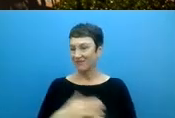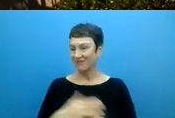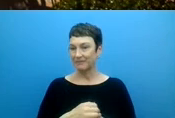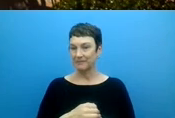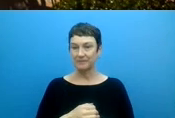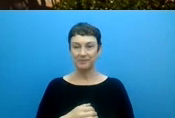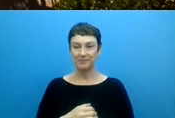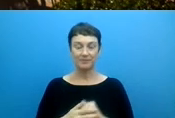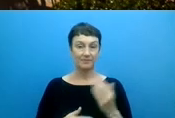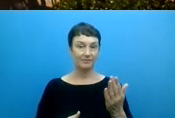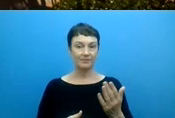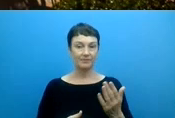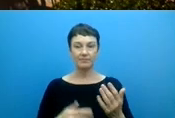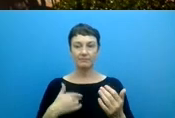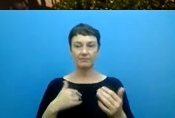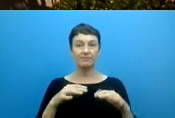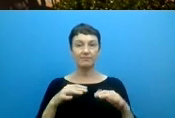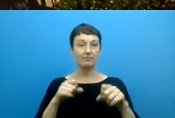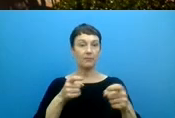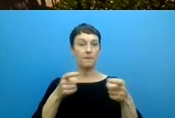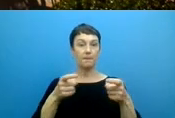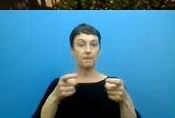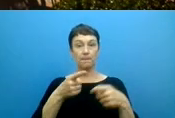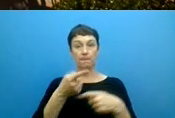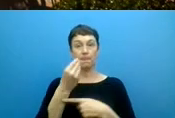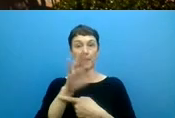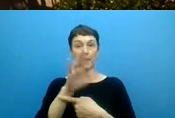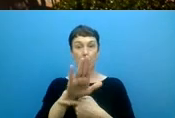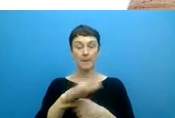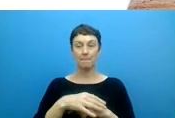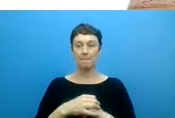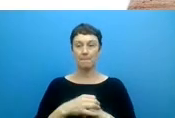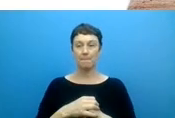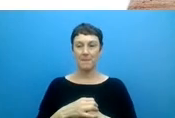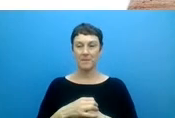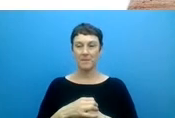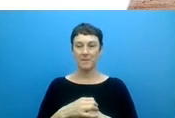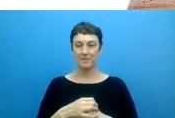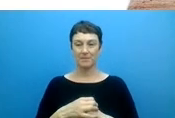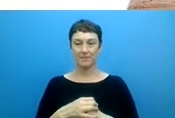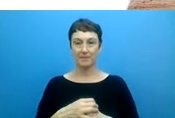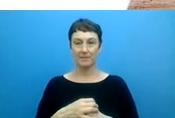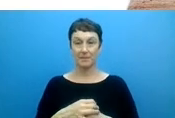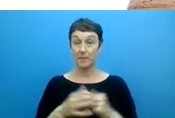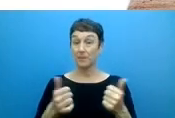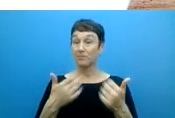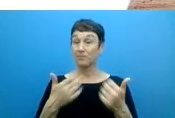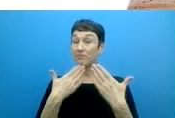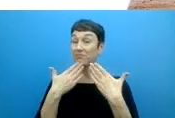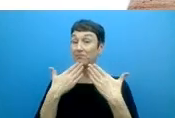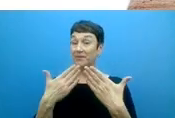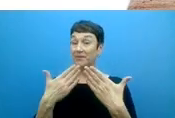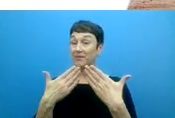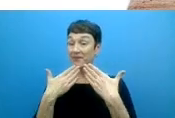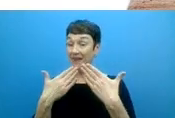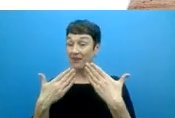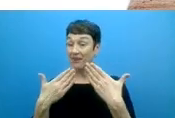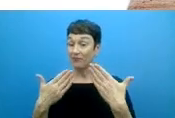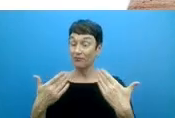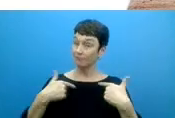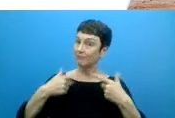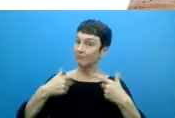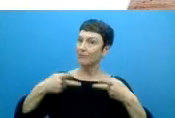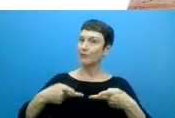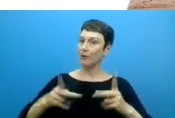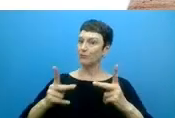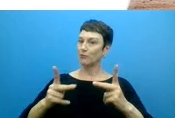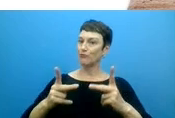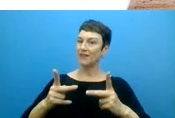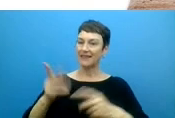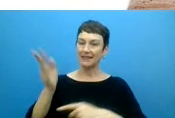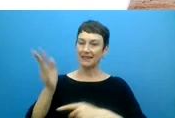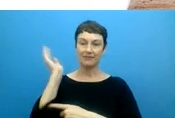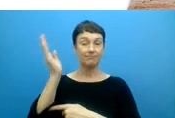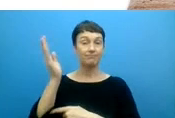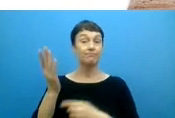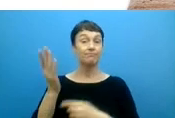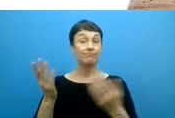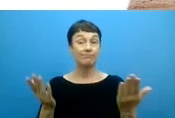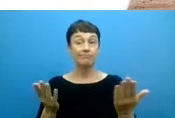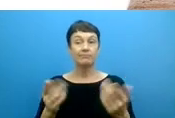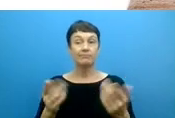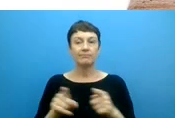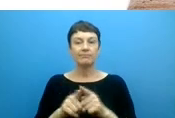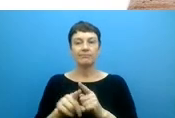Okay, I'm just taking control of the PowerPoint. Okay, thank you very much for the opportunity yet again. So as Sanet